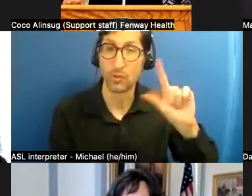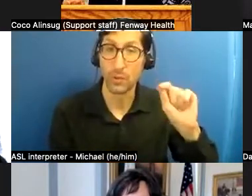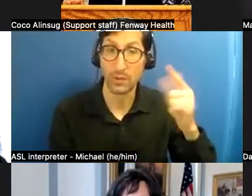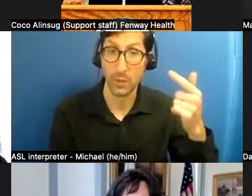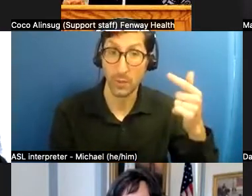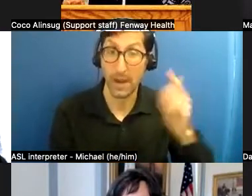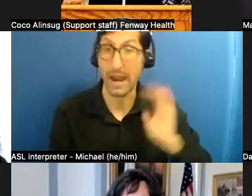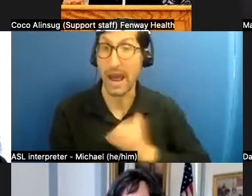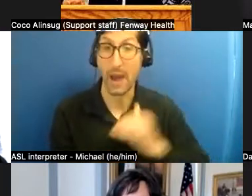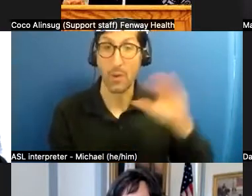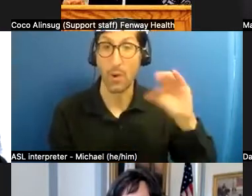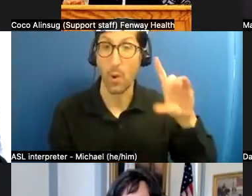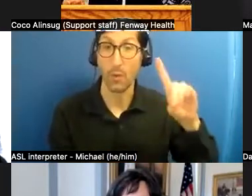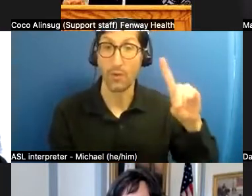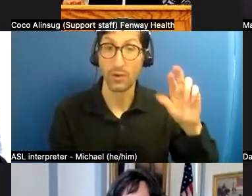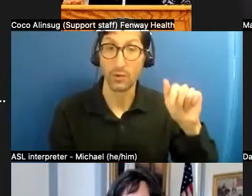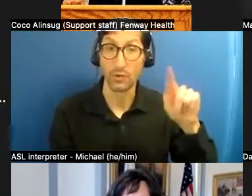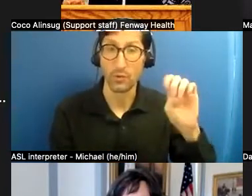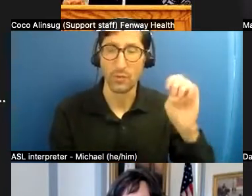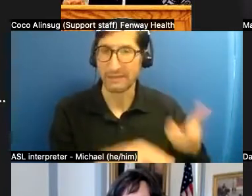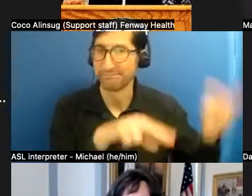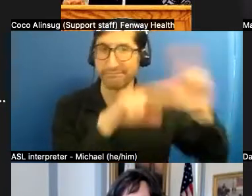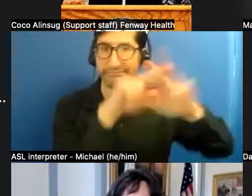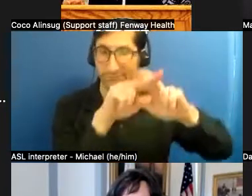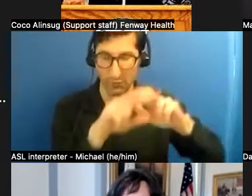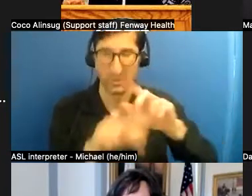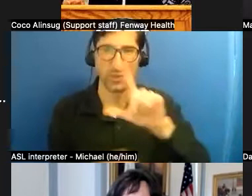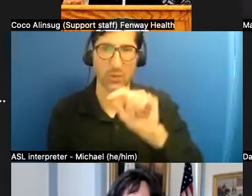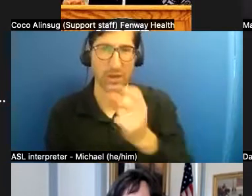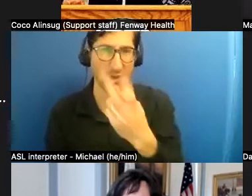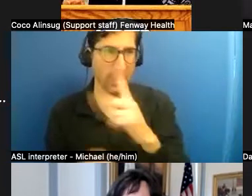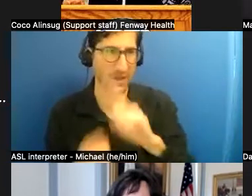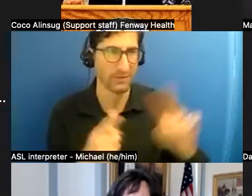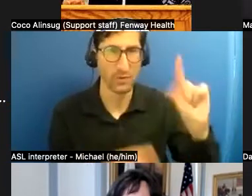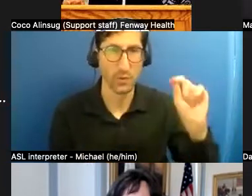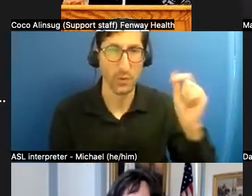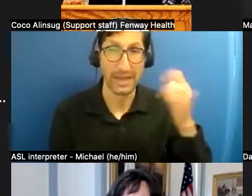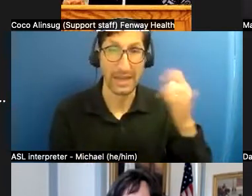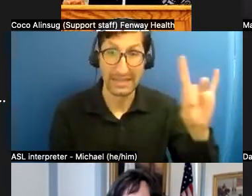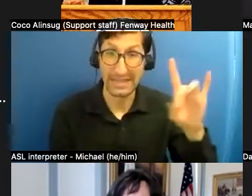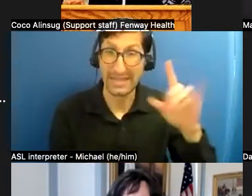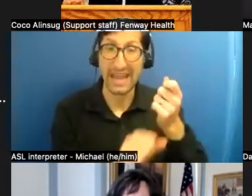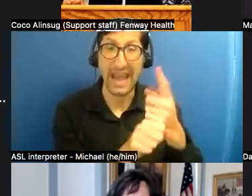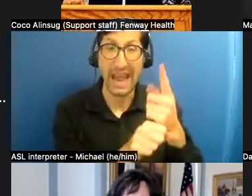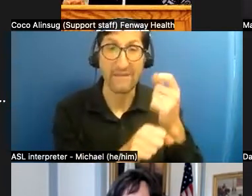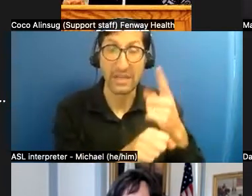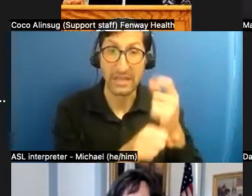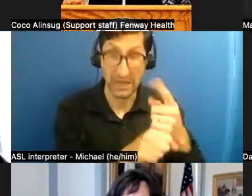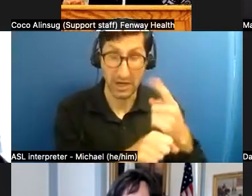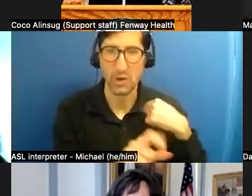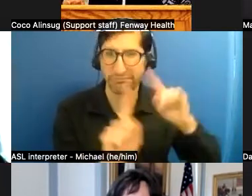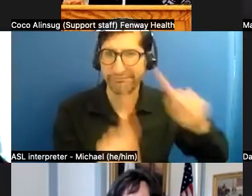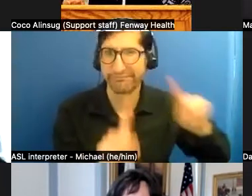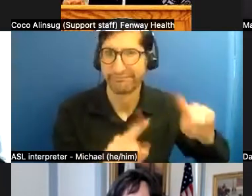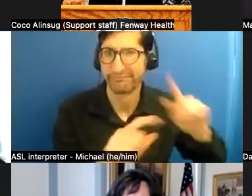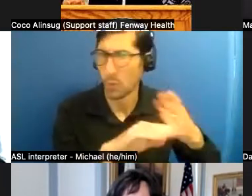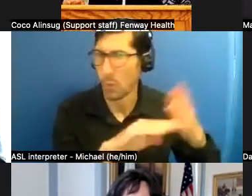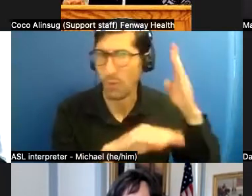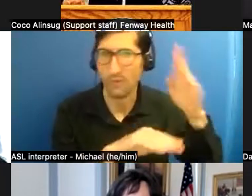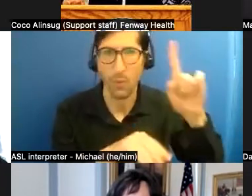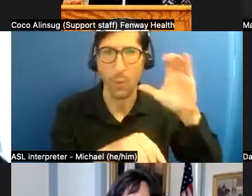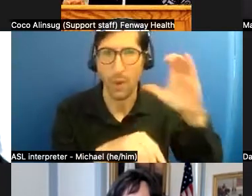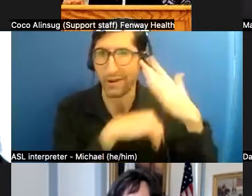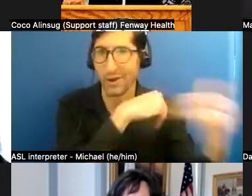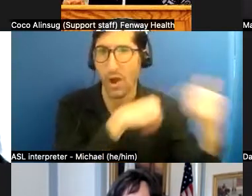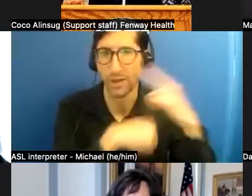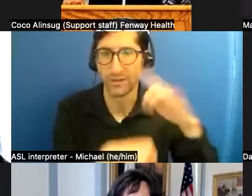more than fivefold between 2012 and 2018. And each year, the city's first responders attend to more than 100 overdose calls. Earlier